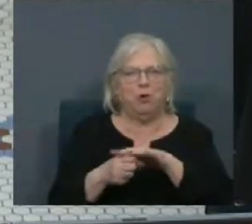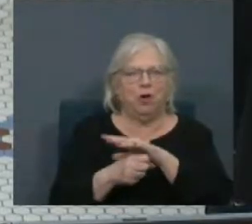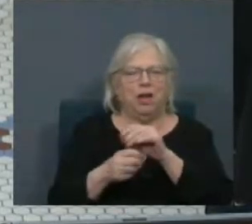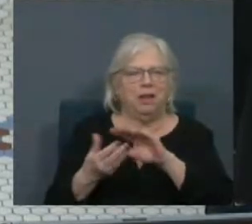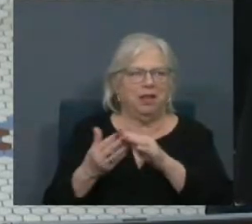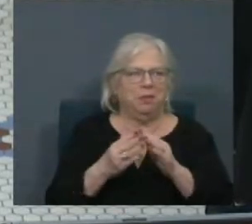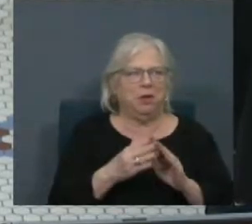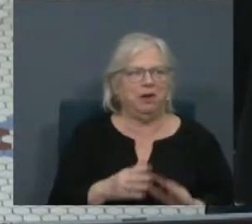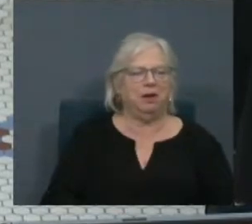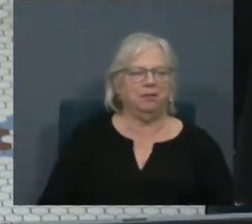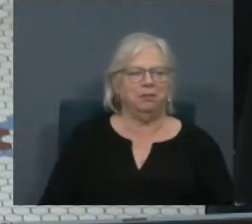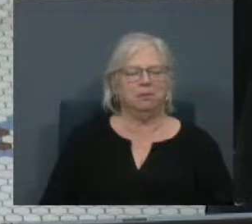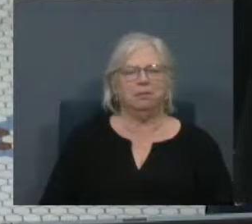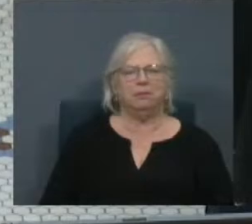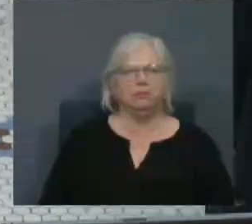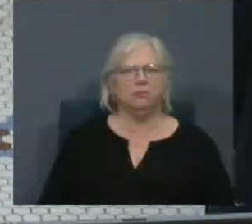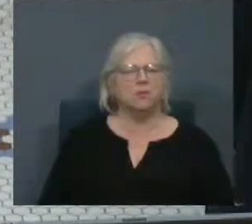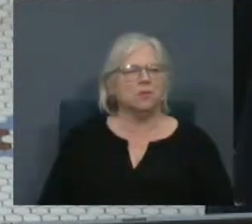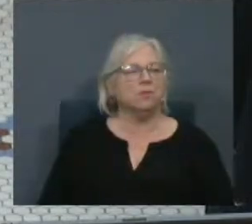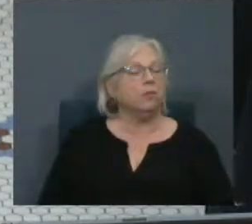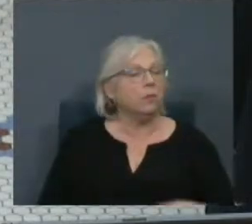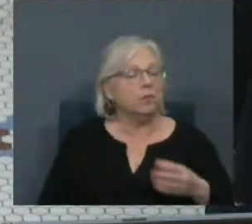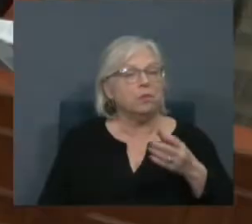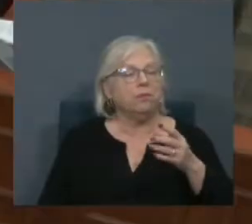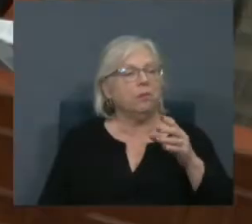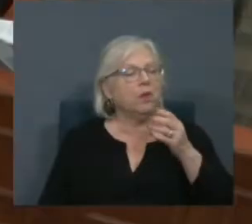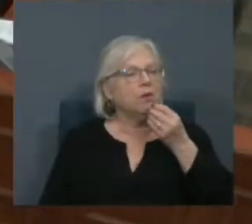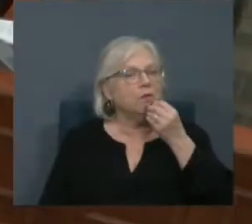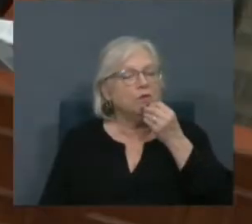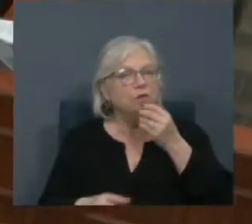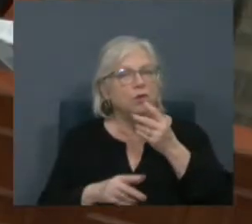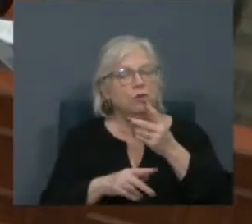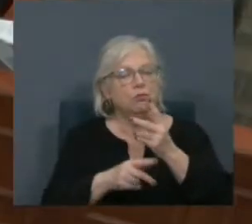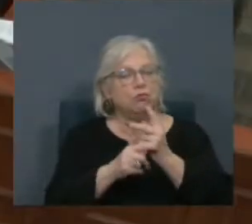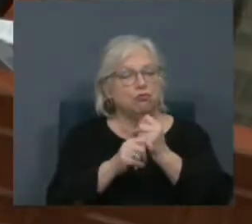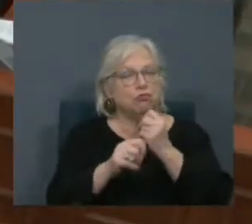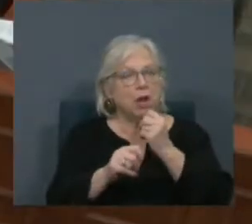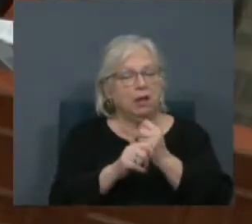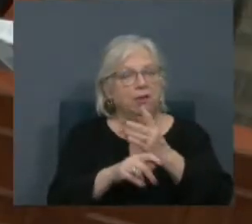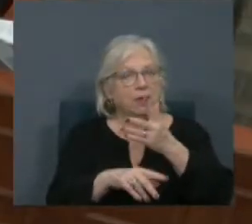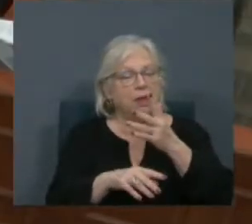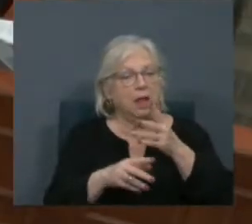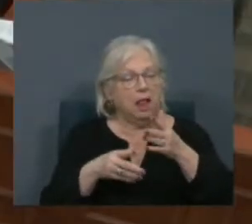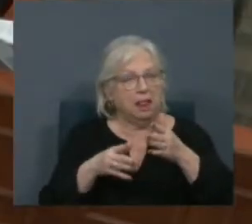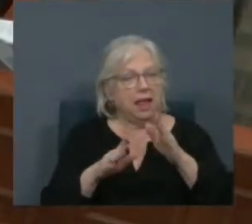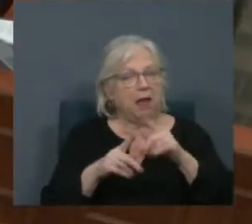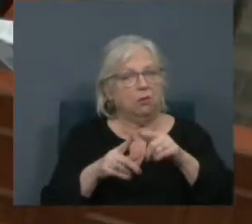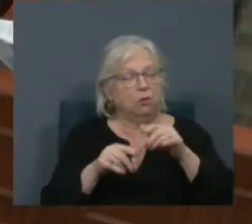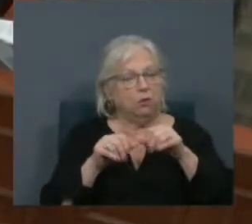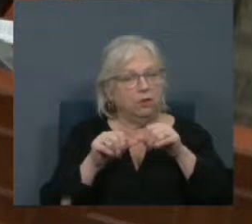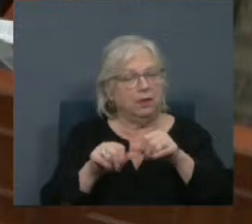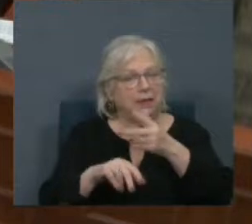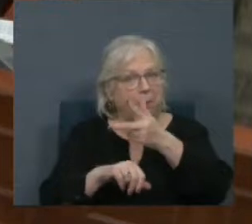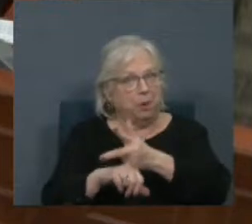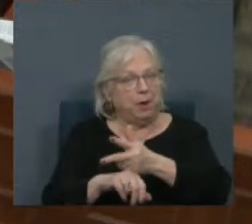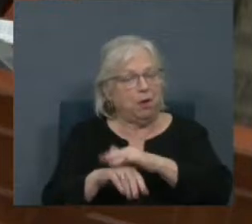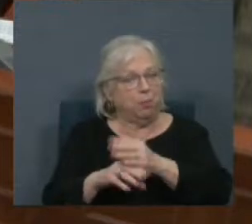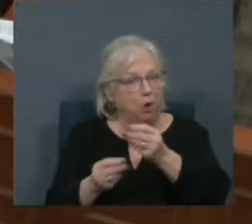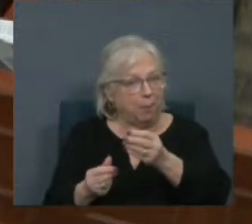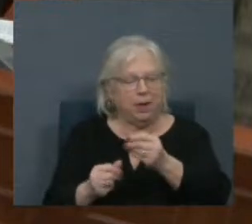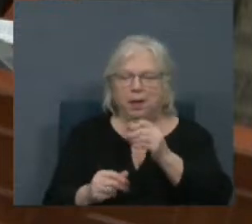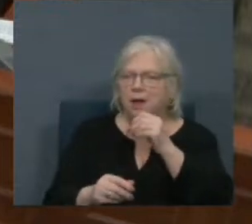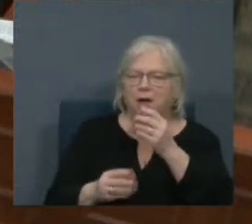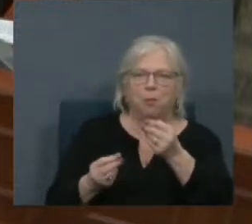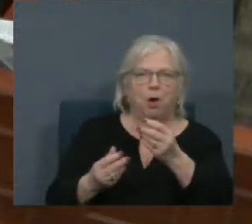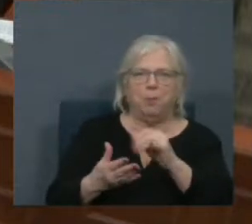community. Are food trucks allowed to stay permanently on property? Not on property that has not